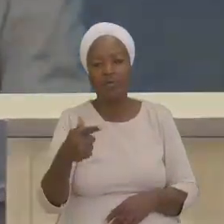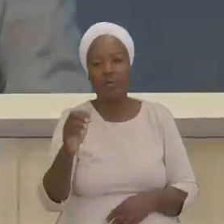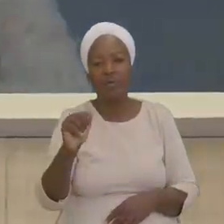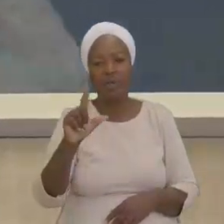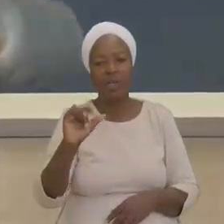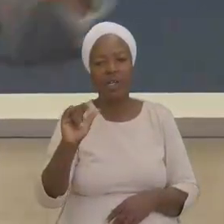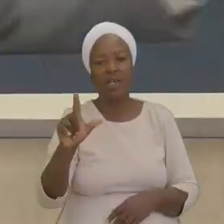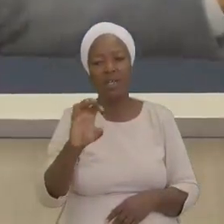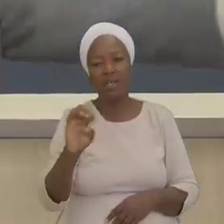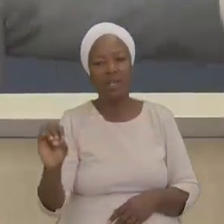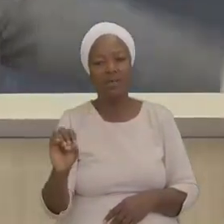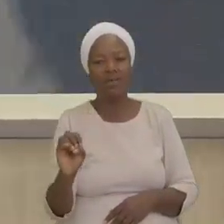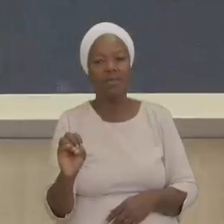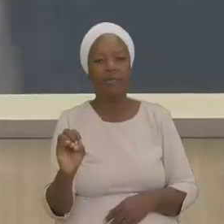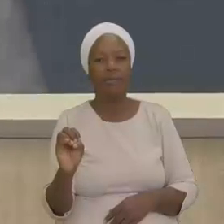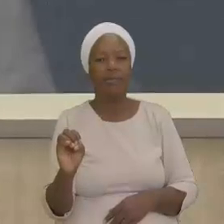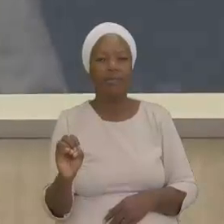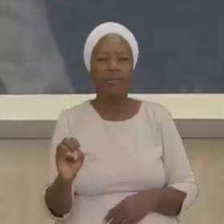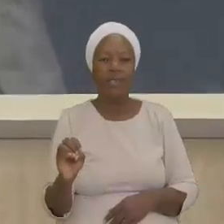The prophet of the whole of Israel.